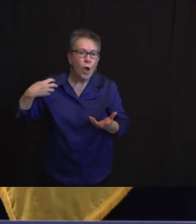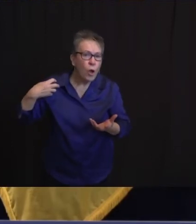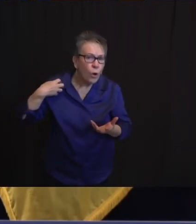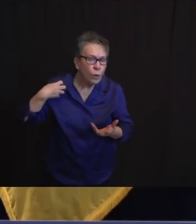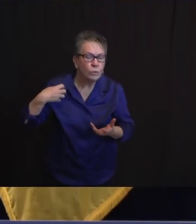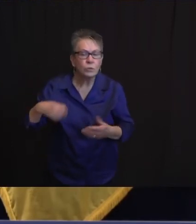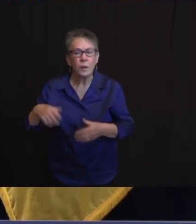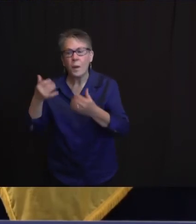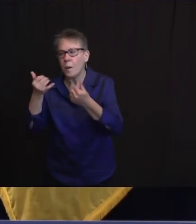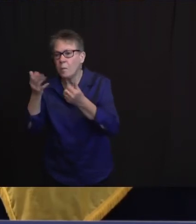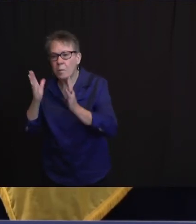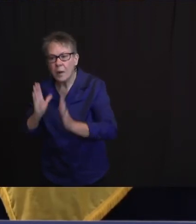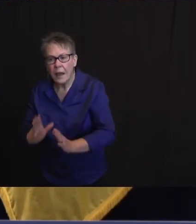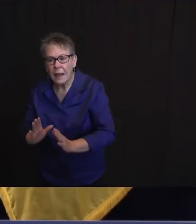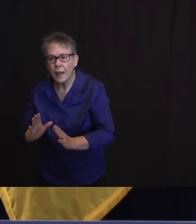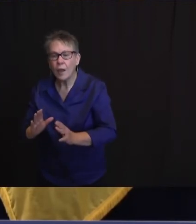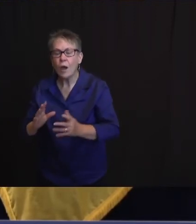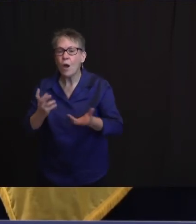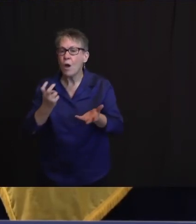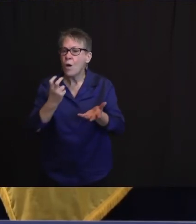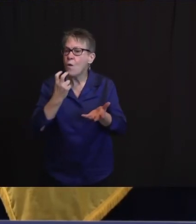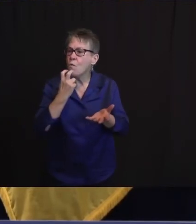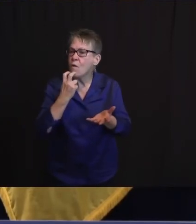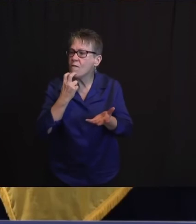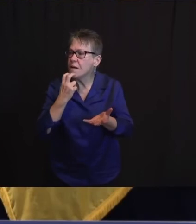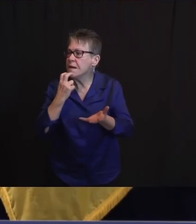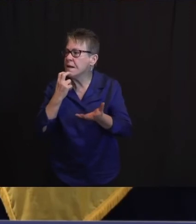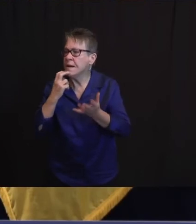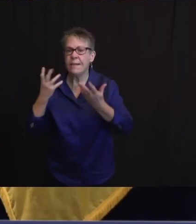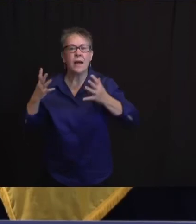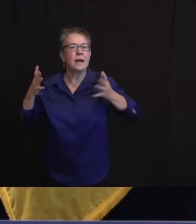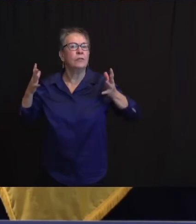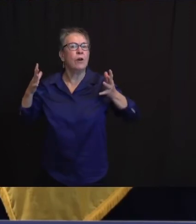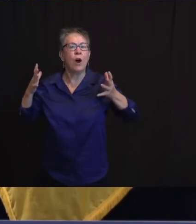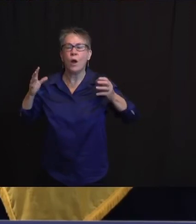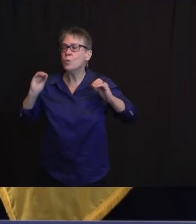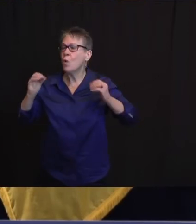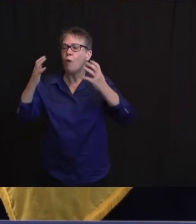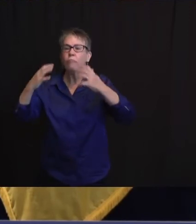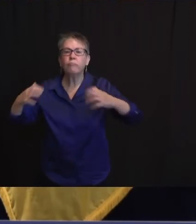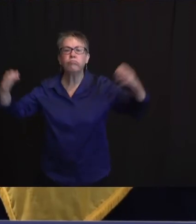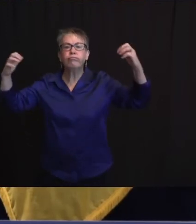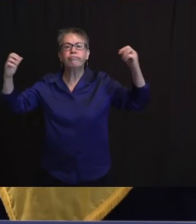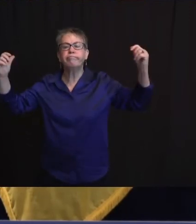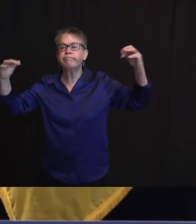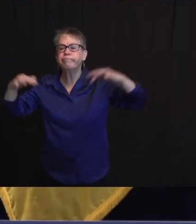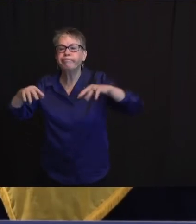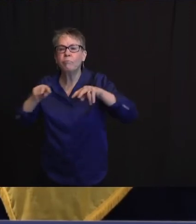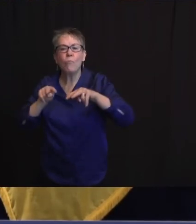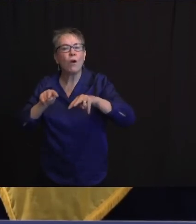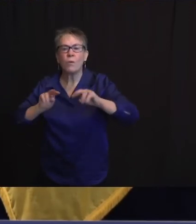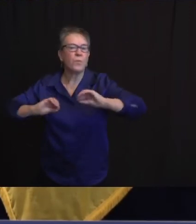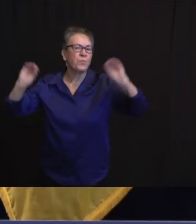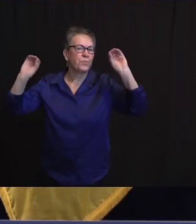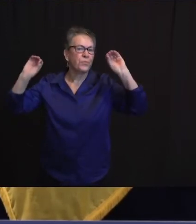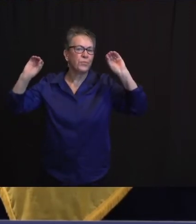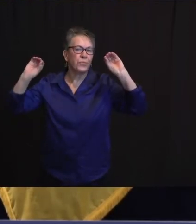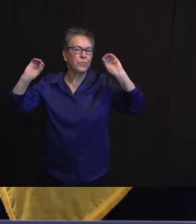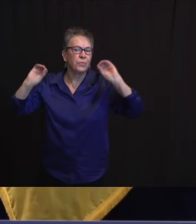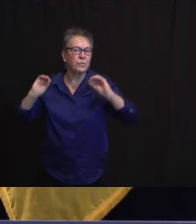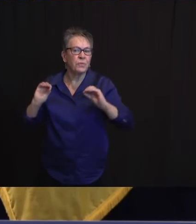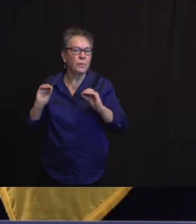any spectators, and you do it responsibly, we believe we are able to take the steps we've been taking. There's